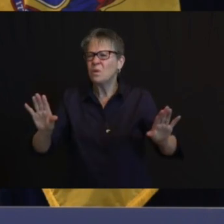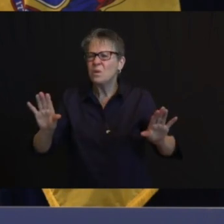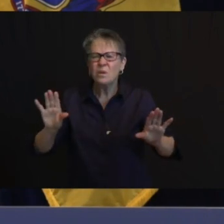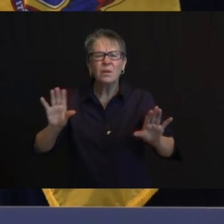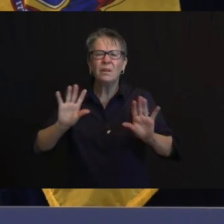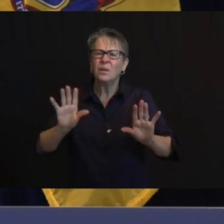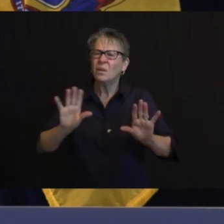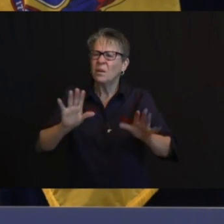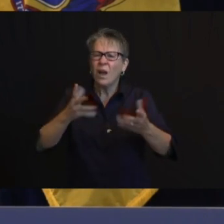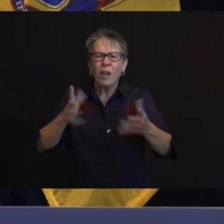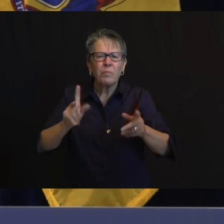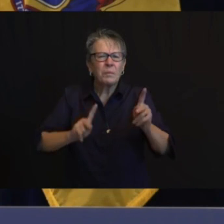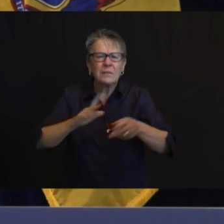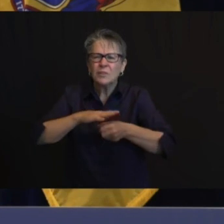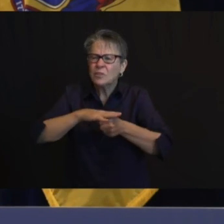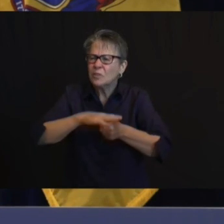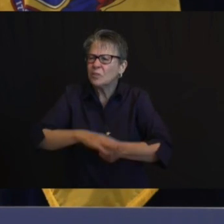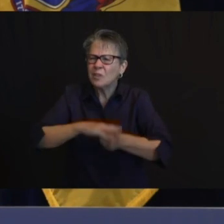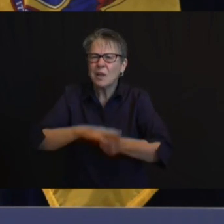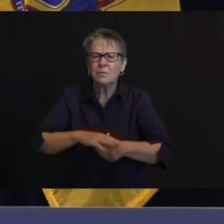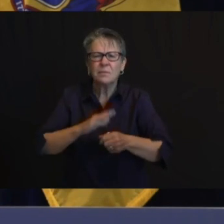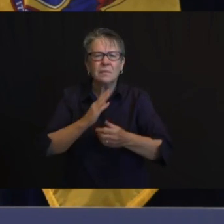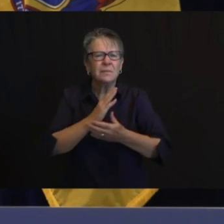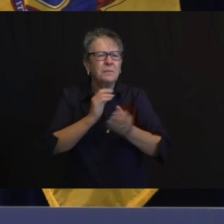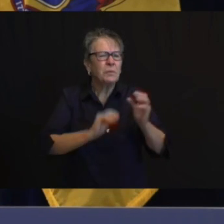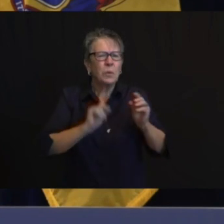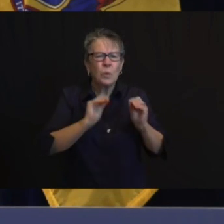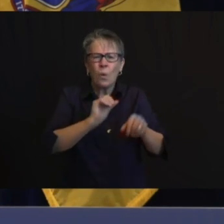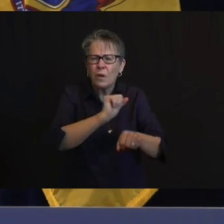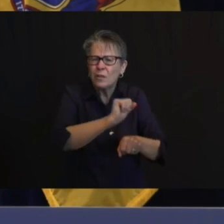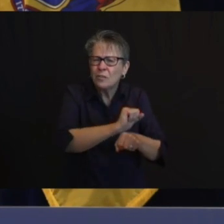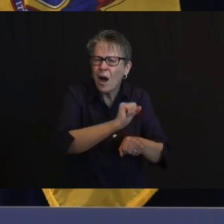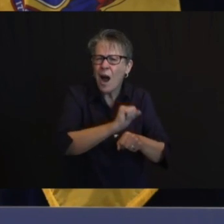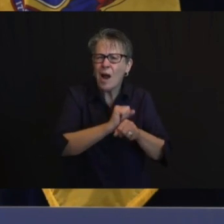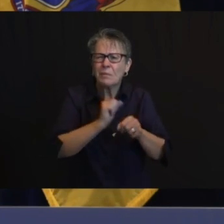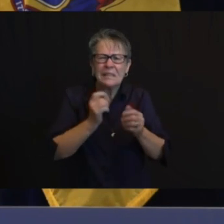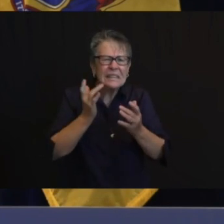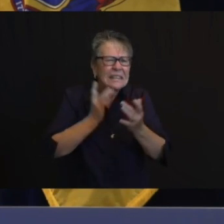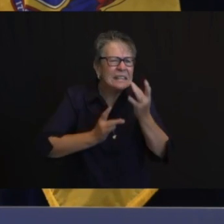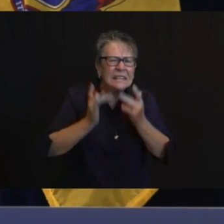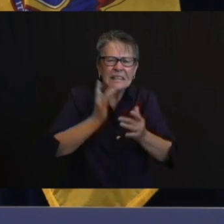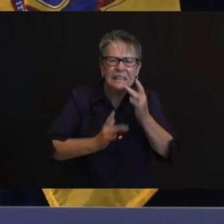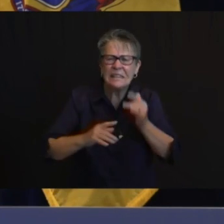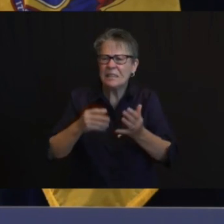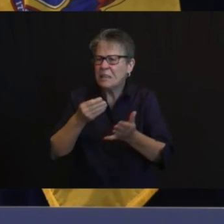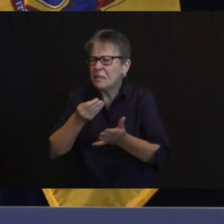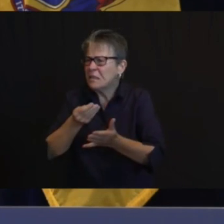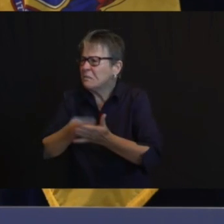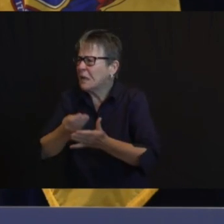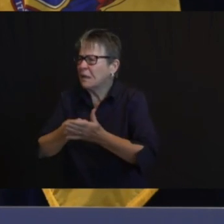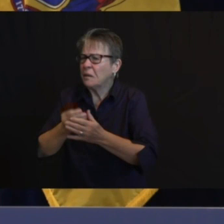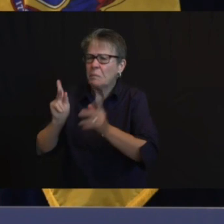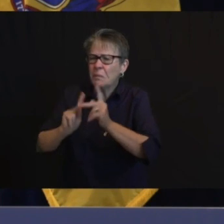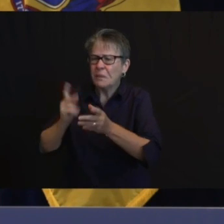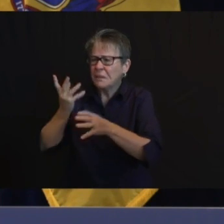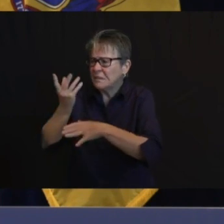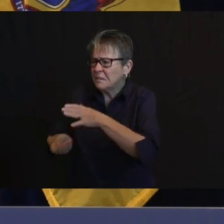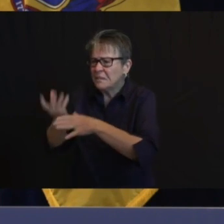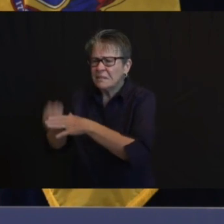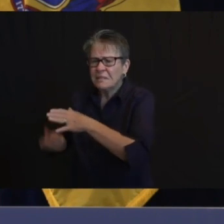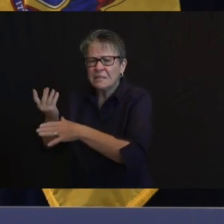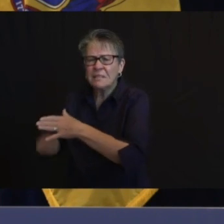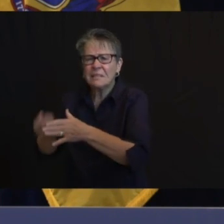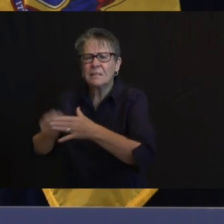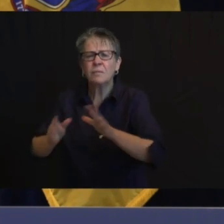job, you're out of work, your business is bust, you've lost somebody. Who the heck could blame you for being stressed? But let's